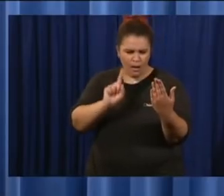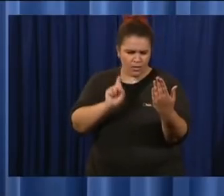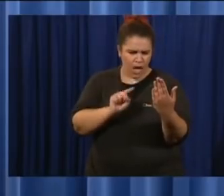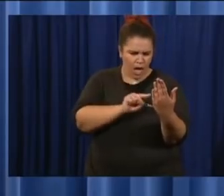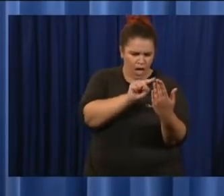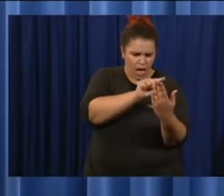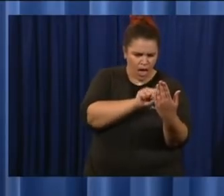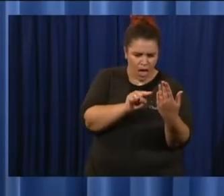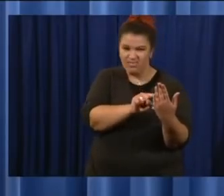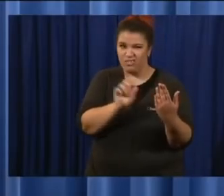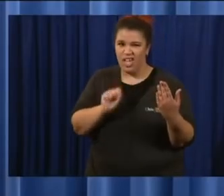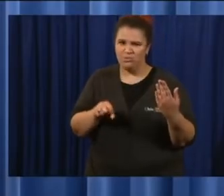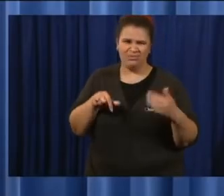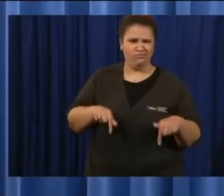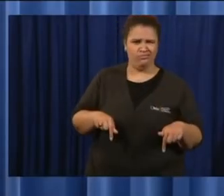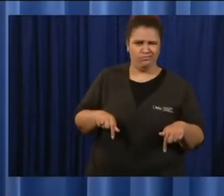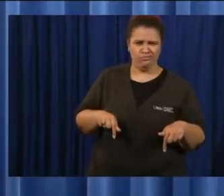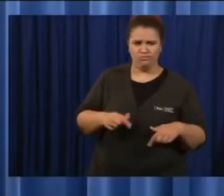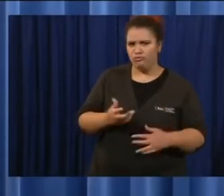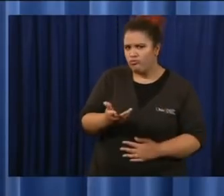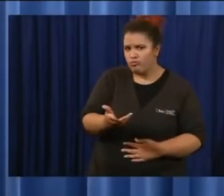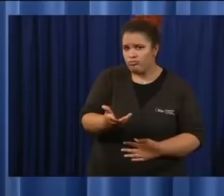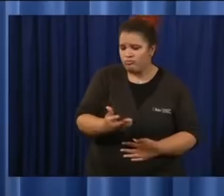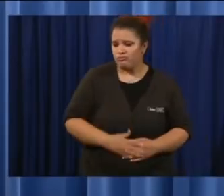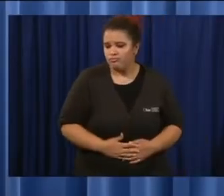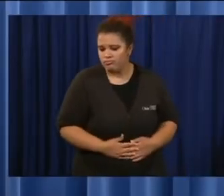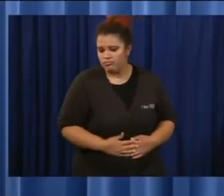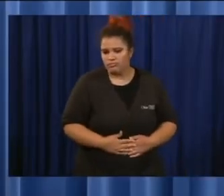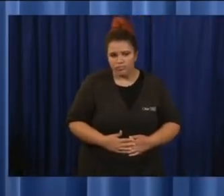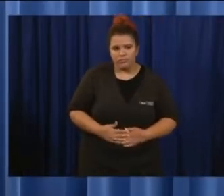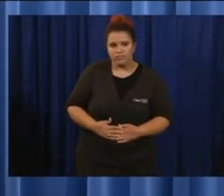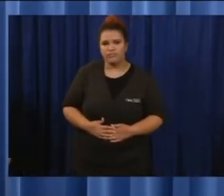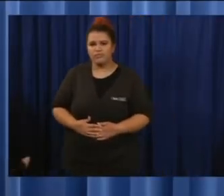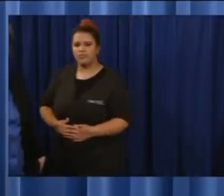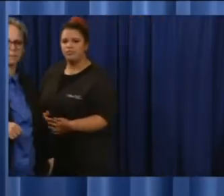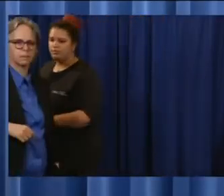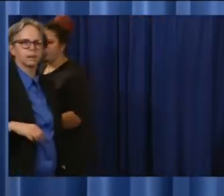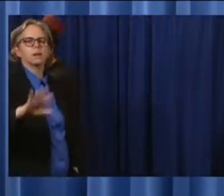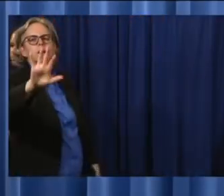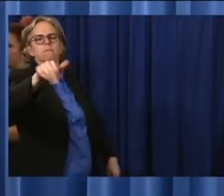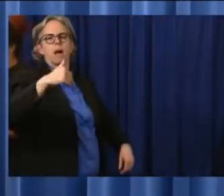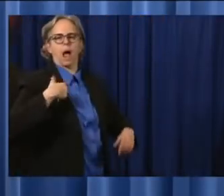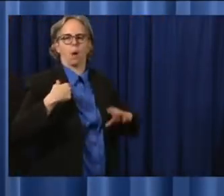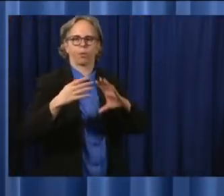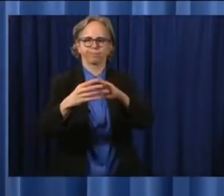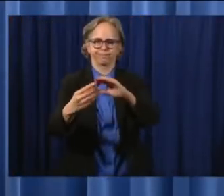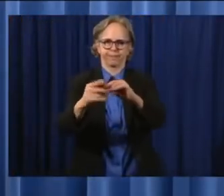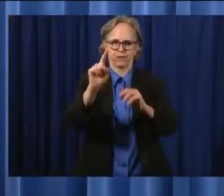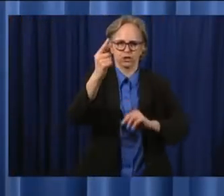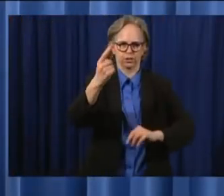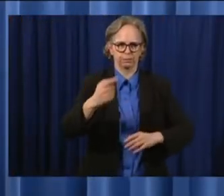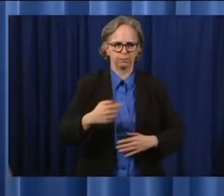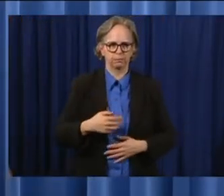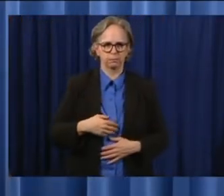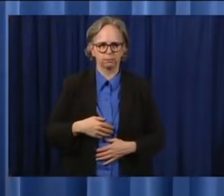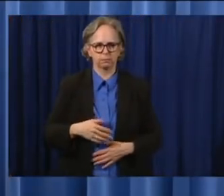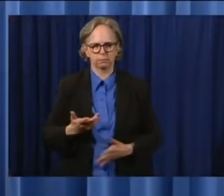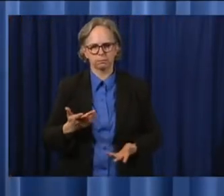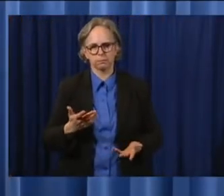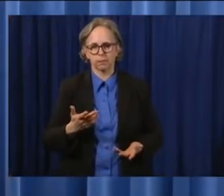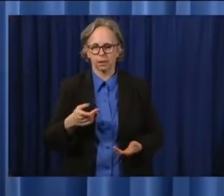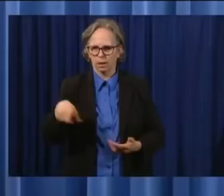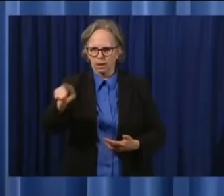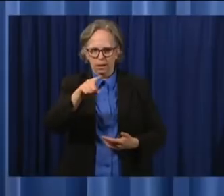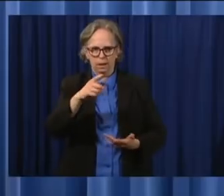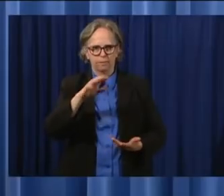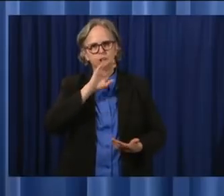I'll start, and then I'll let Dr. Acton jump in. Look, this is obviously frustrating. This is a question I ask every day to our